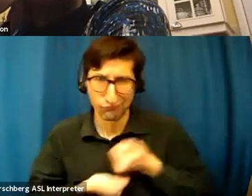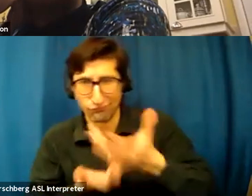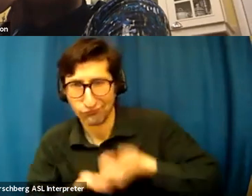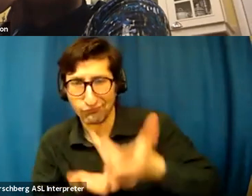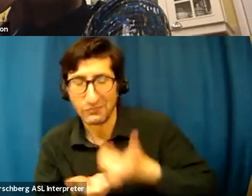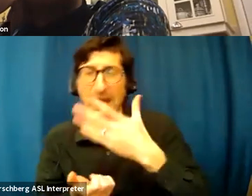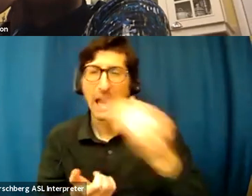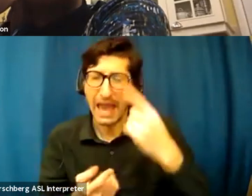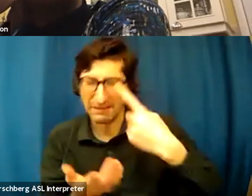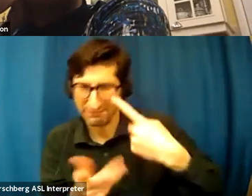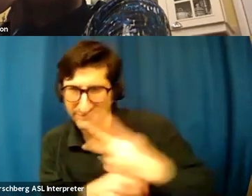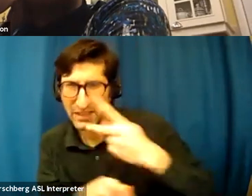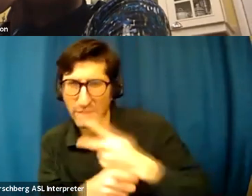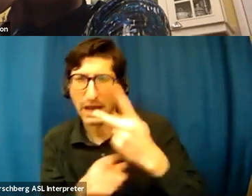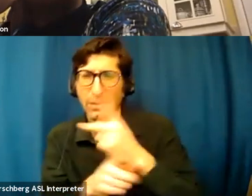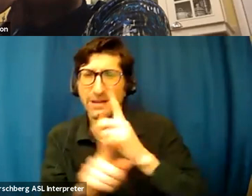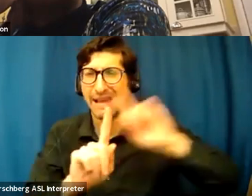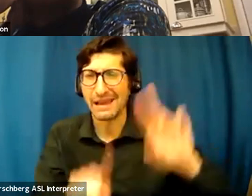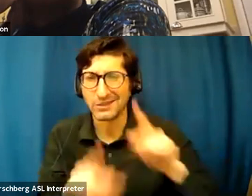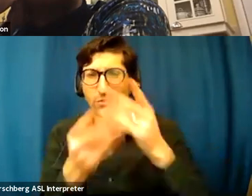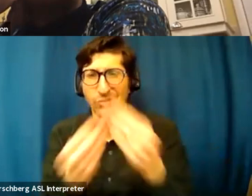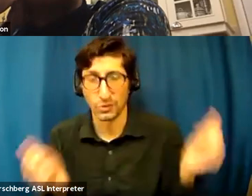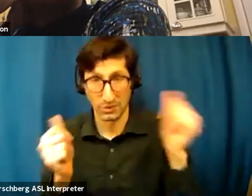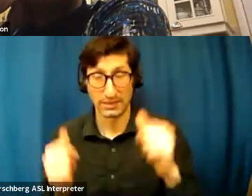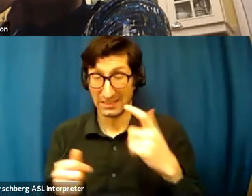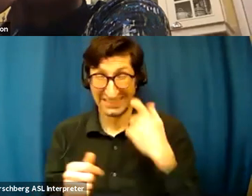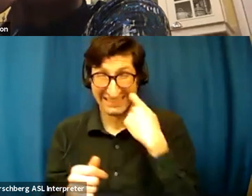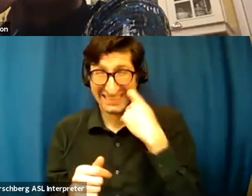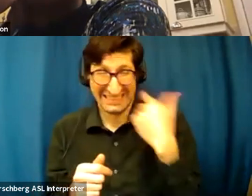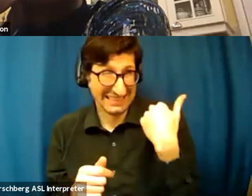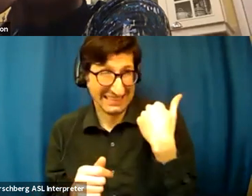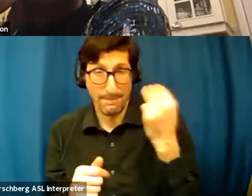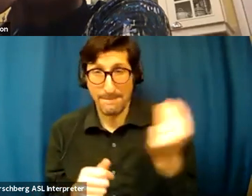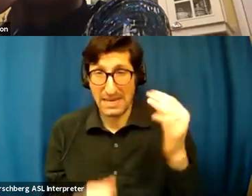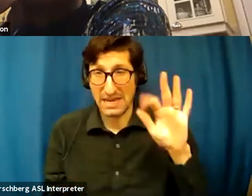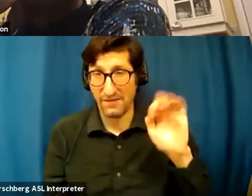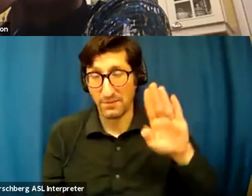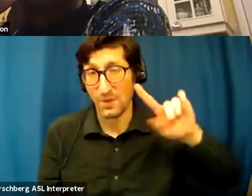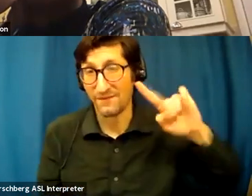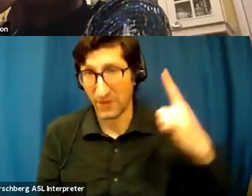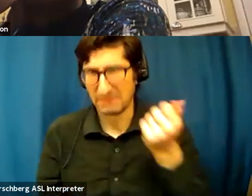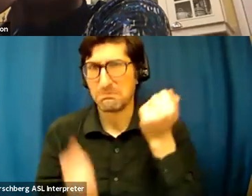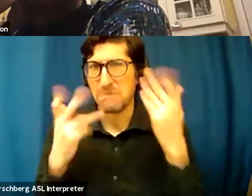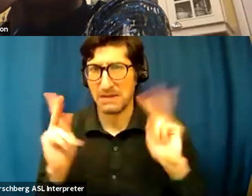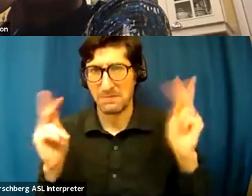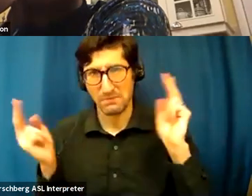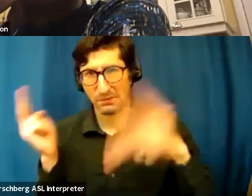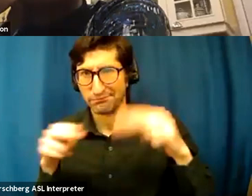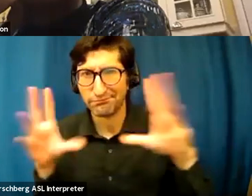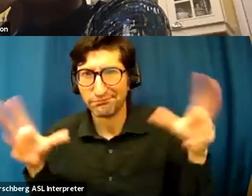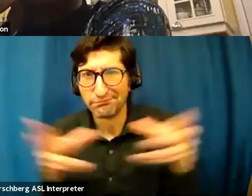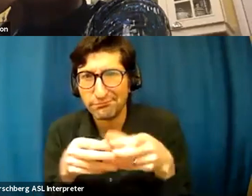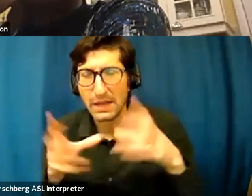exploring solutions. Many of us actually met this past Monday, February 1st, to create a detailed list